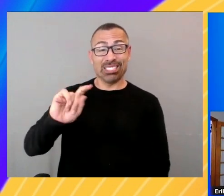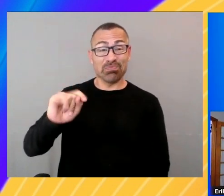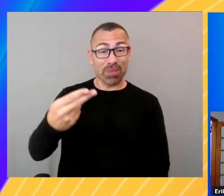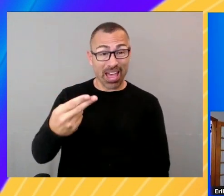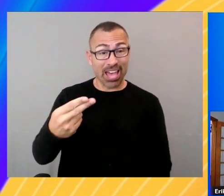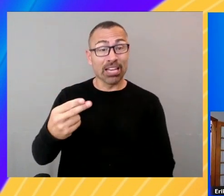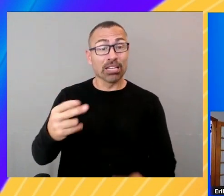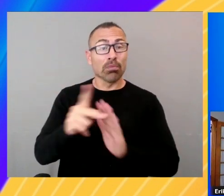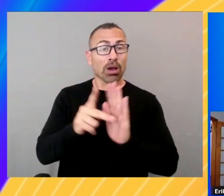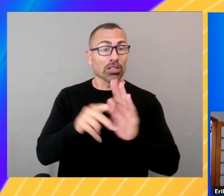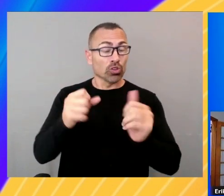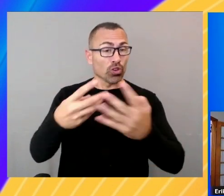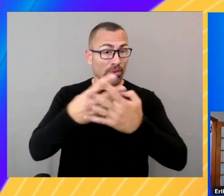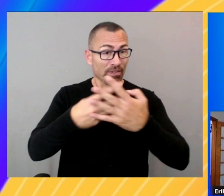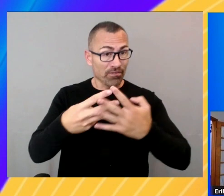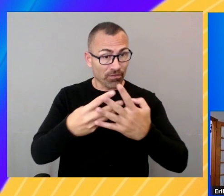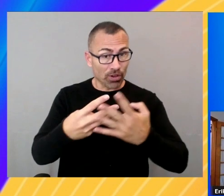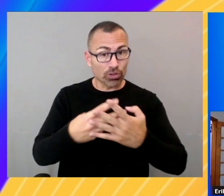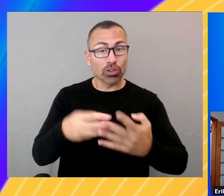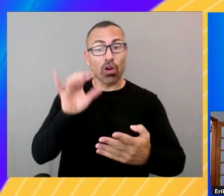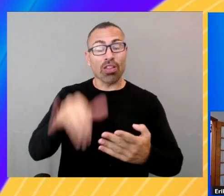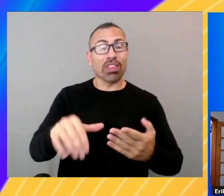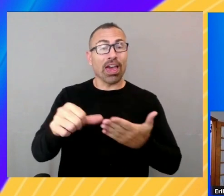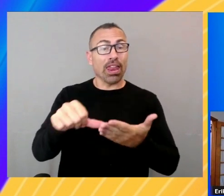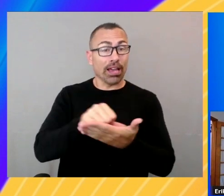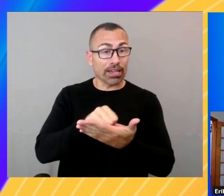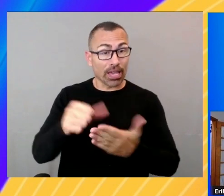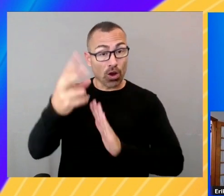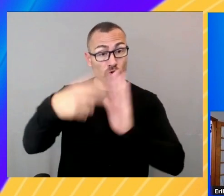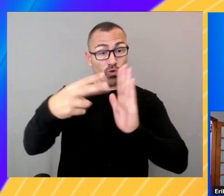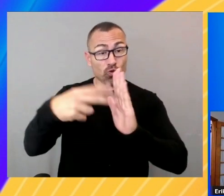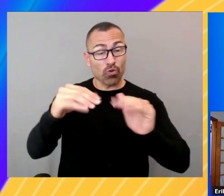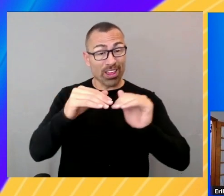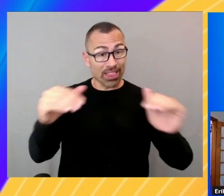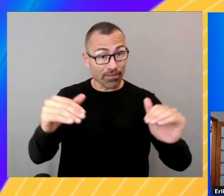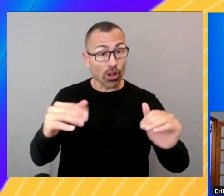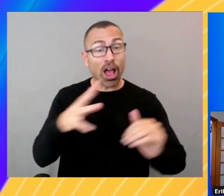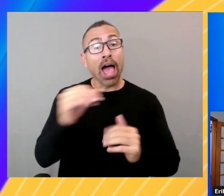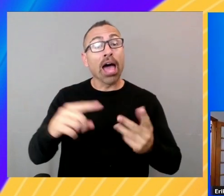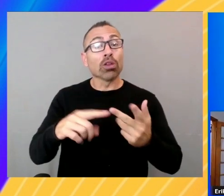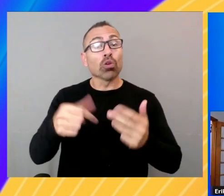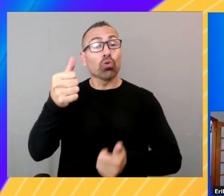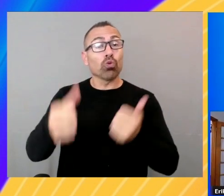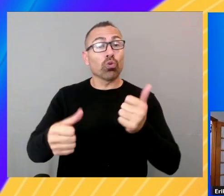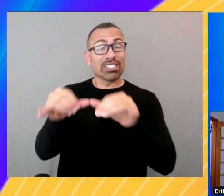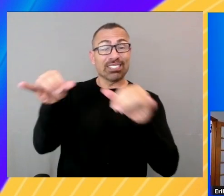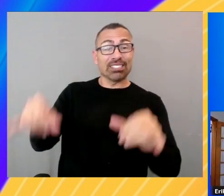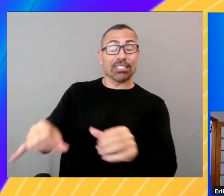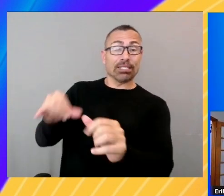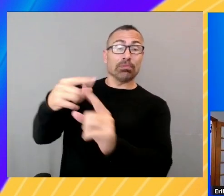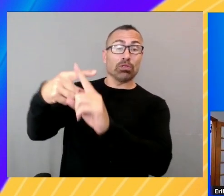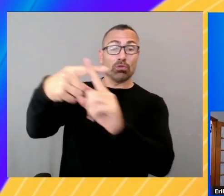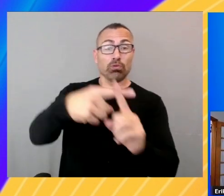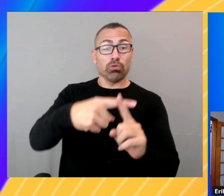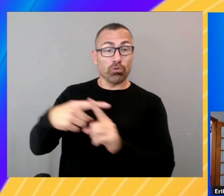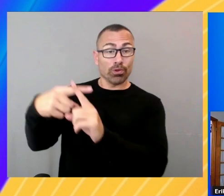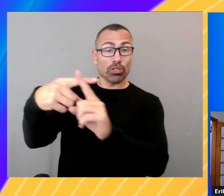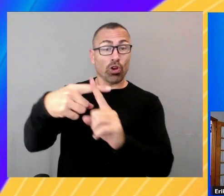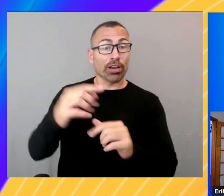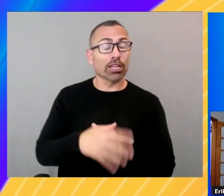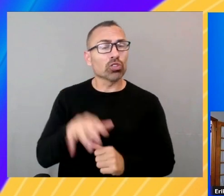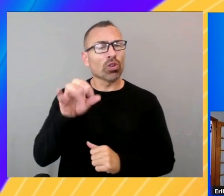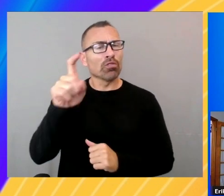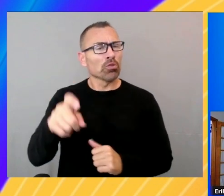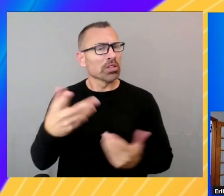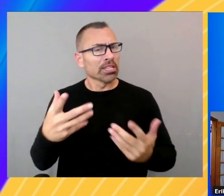region level, as well as which managed instances we actually end up targeting. So if we do need to filter based off of specific applications, that may